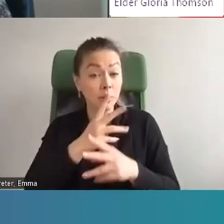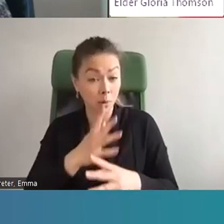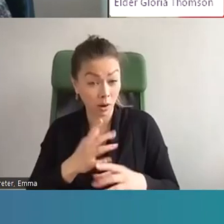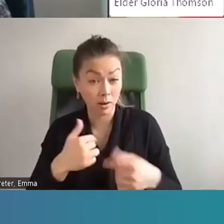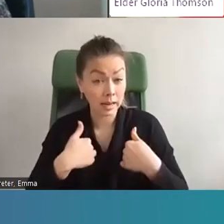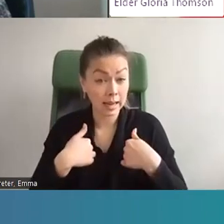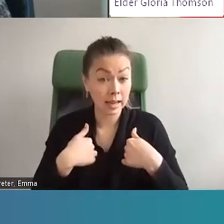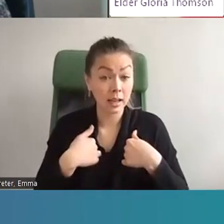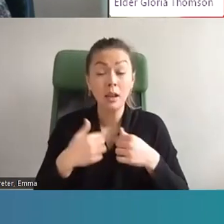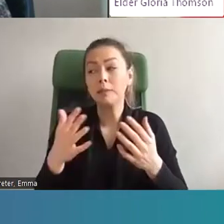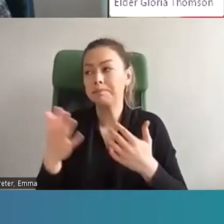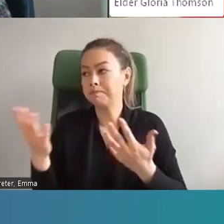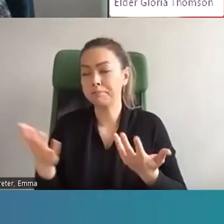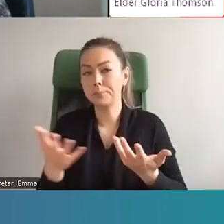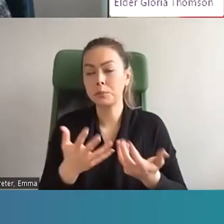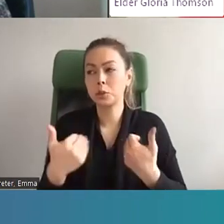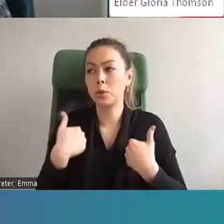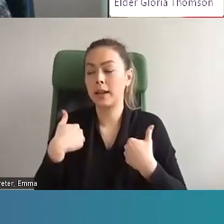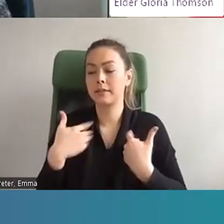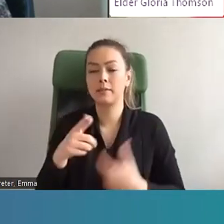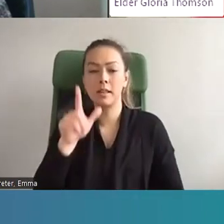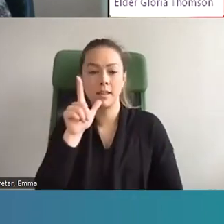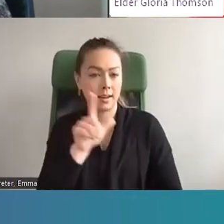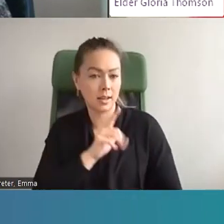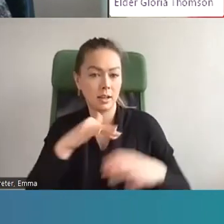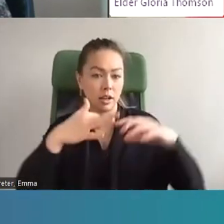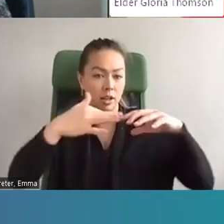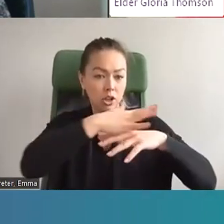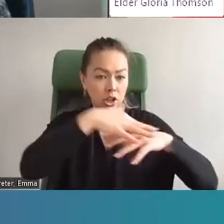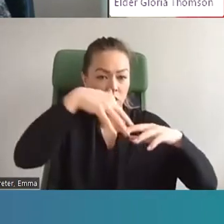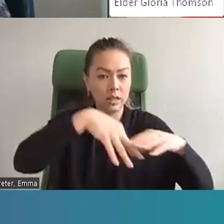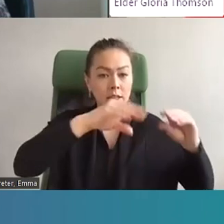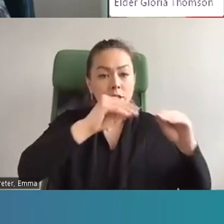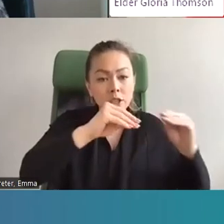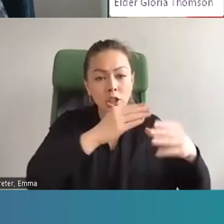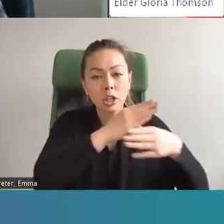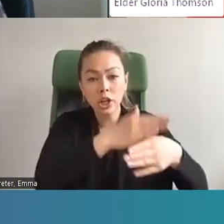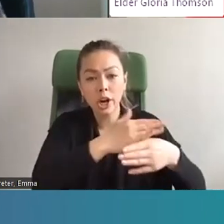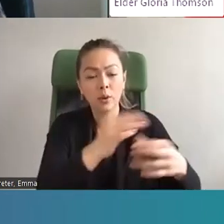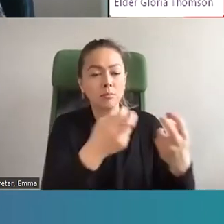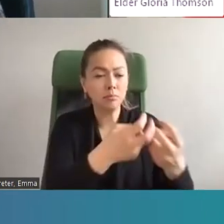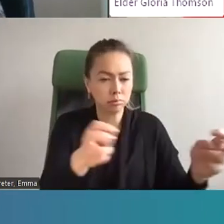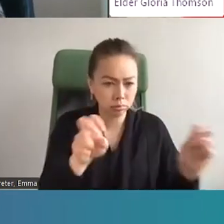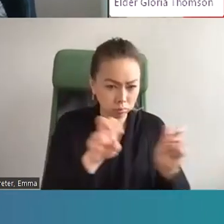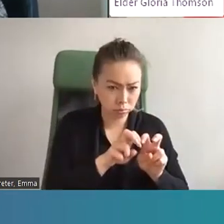we have the London Indigenous and Teaching Sharing Circles hold